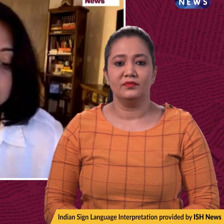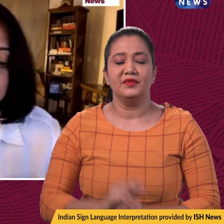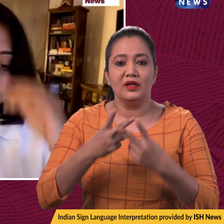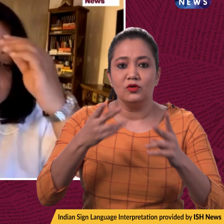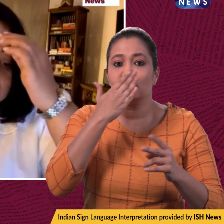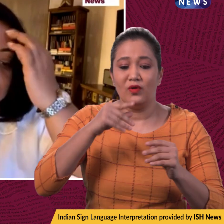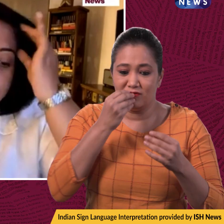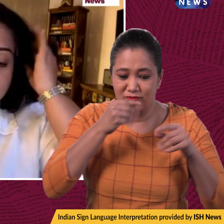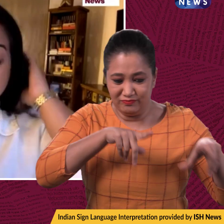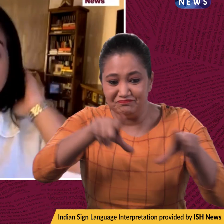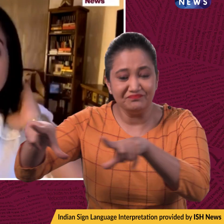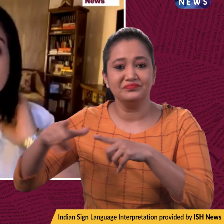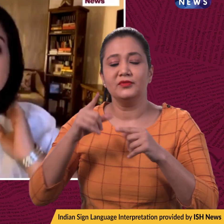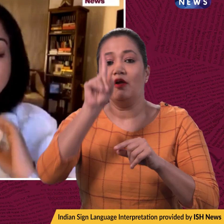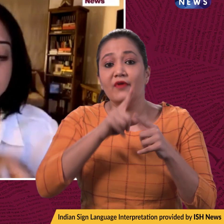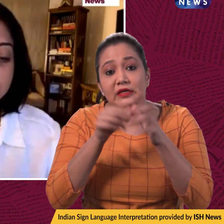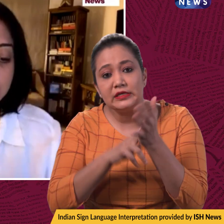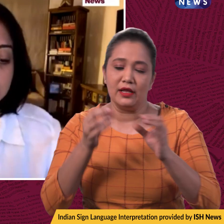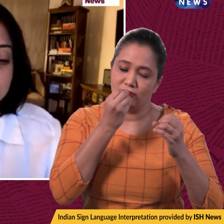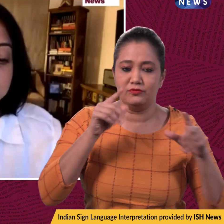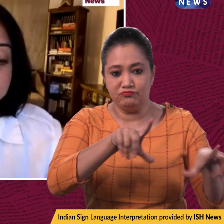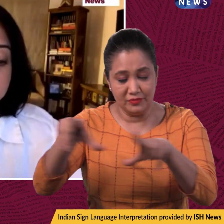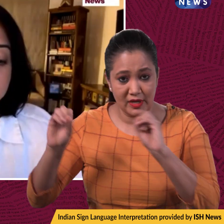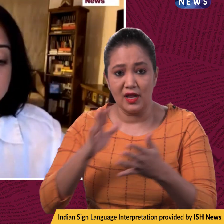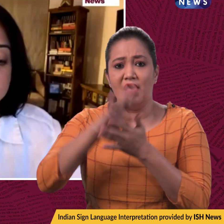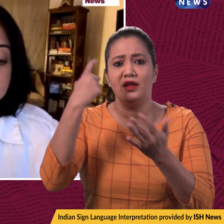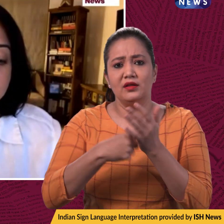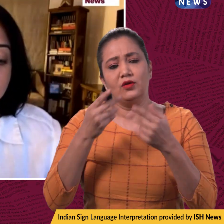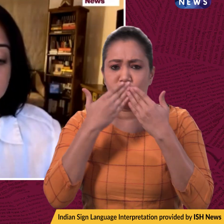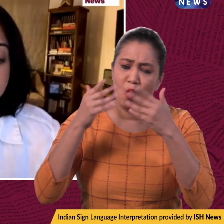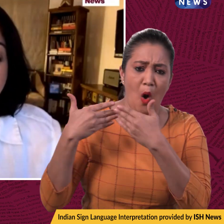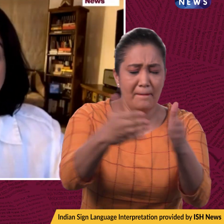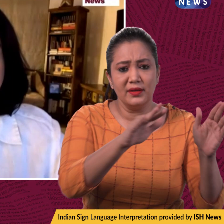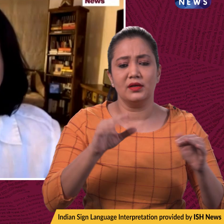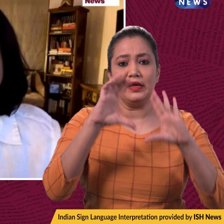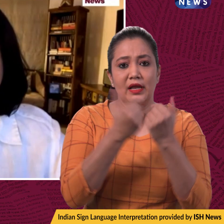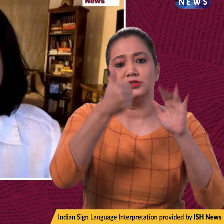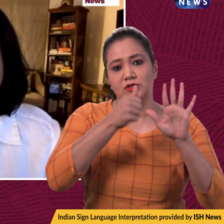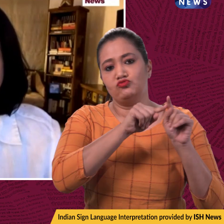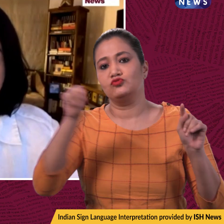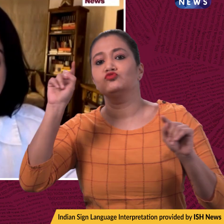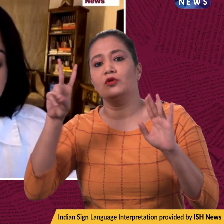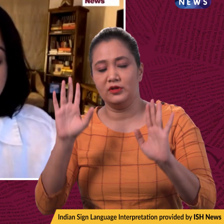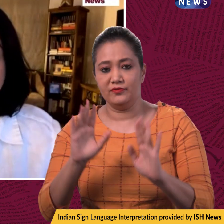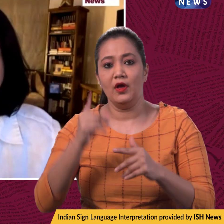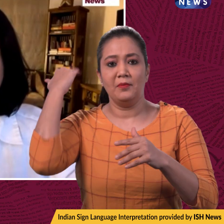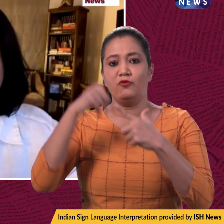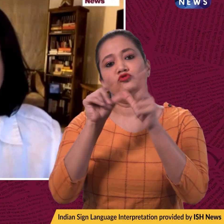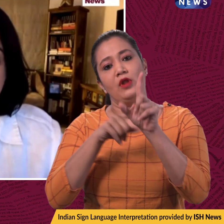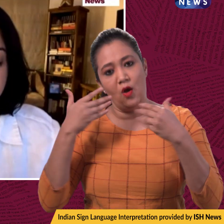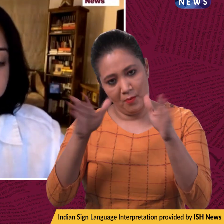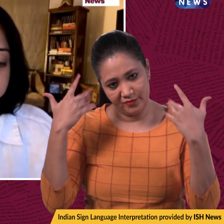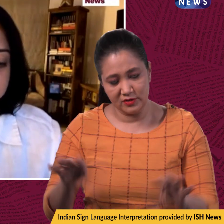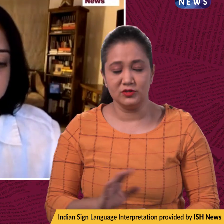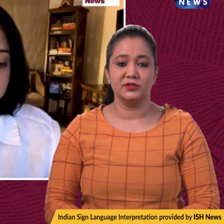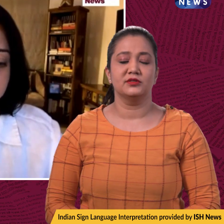midday meals will be served in school from the 1st of January. Haryana had started reopening schools for classes 6 to 12 in July